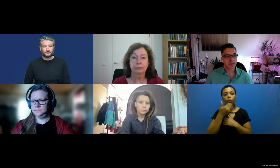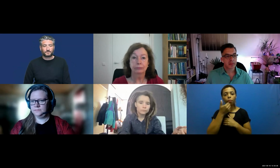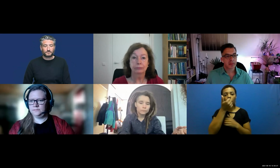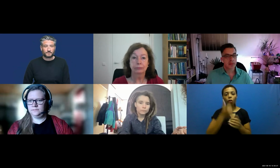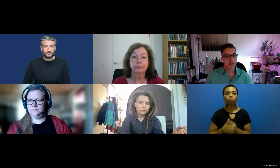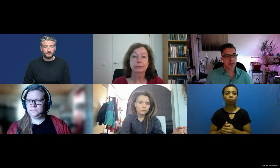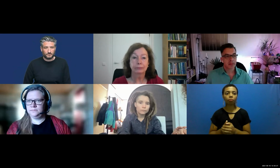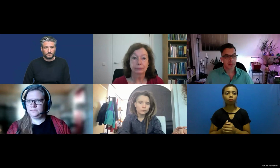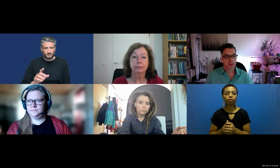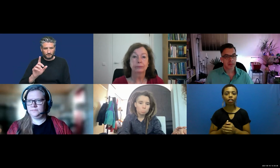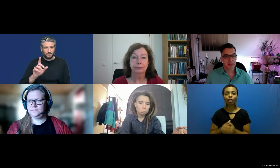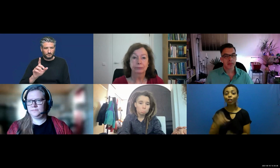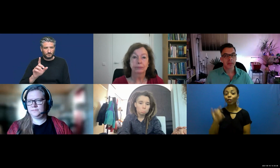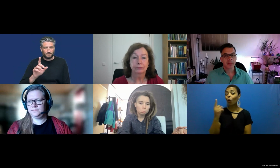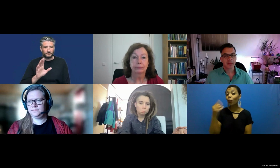Just a moment, please.